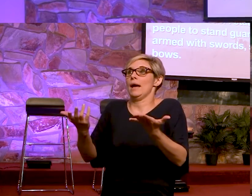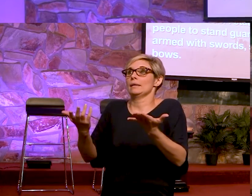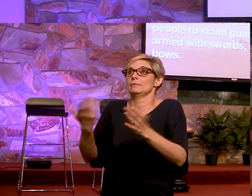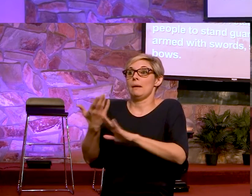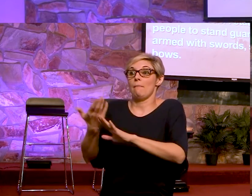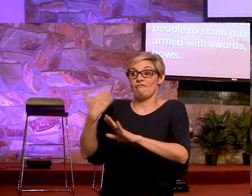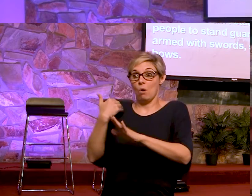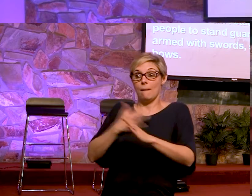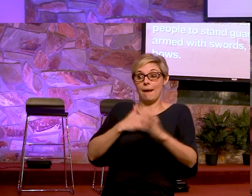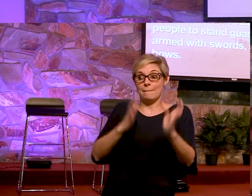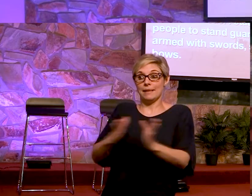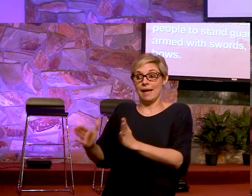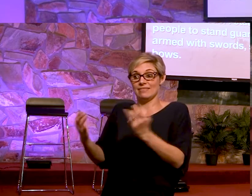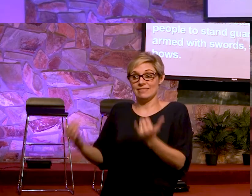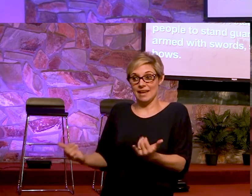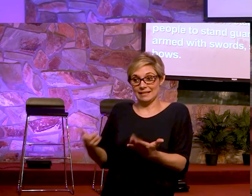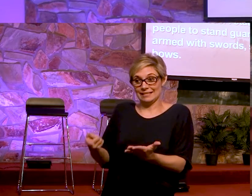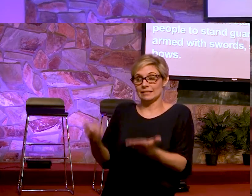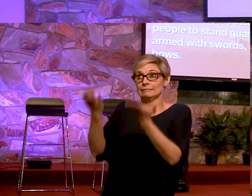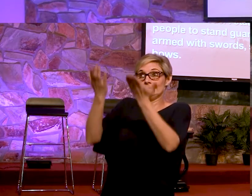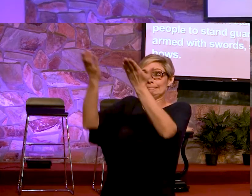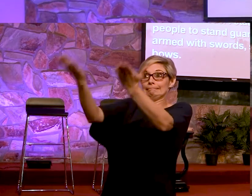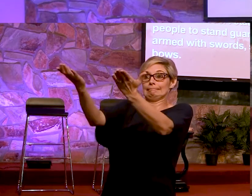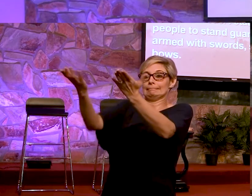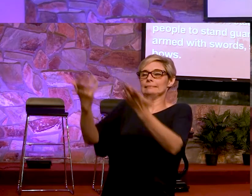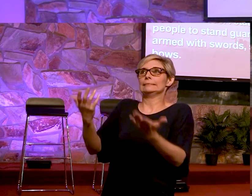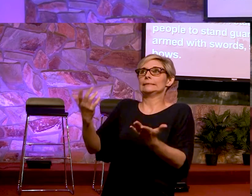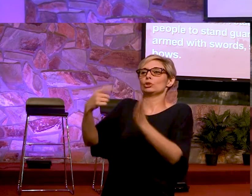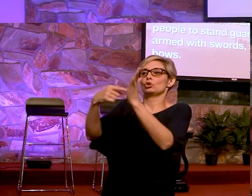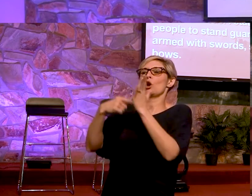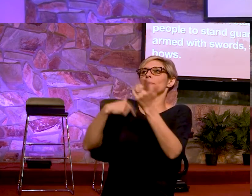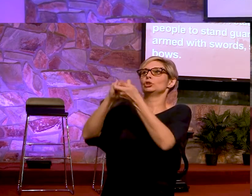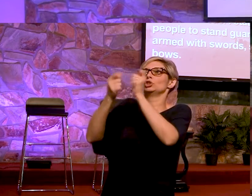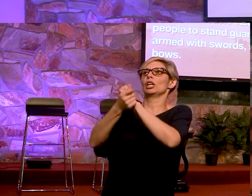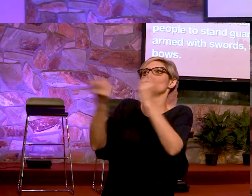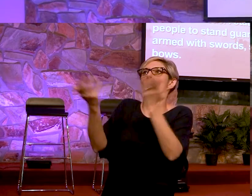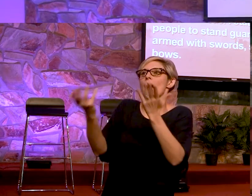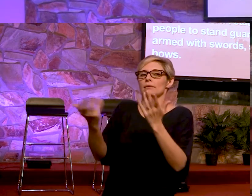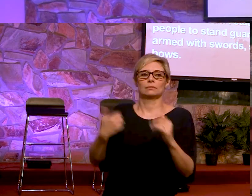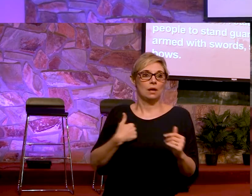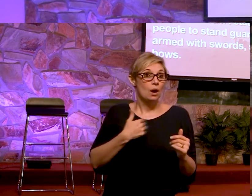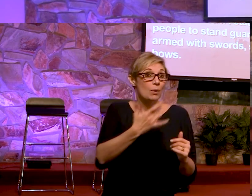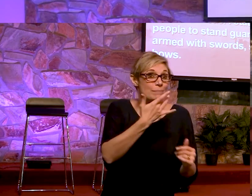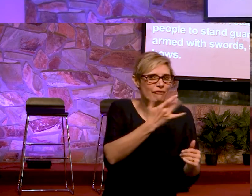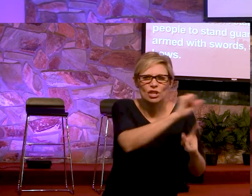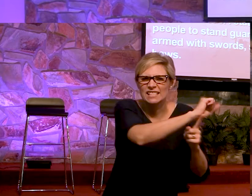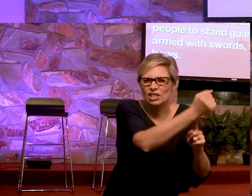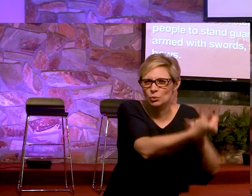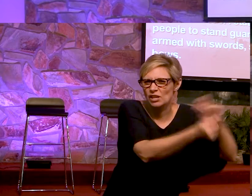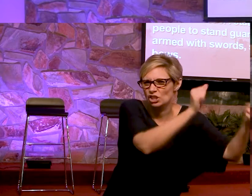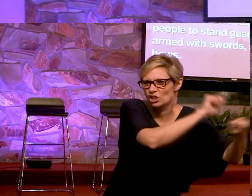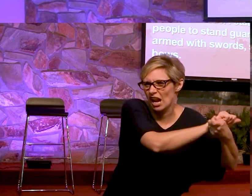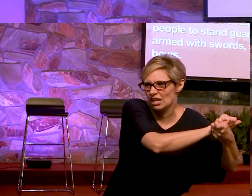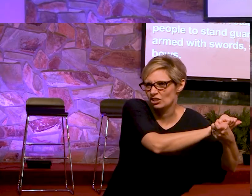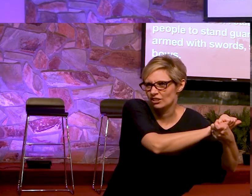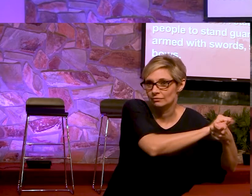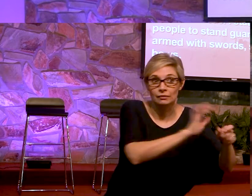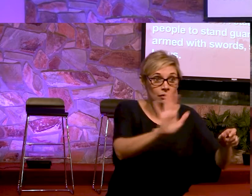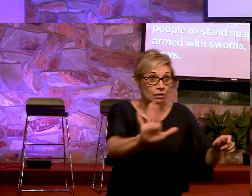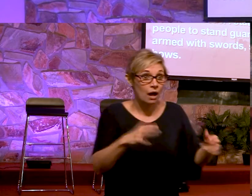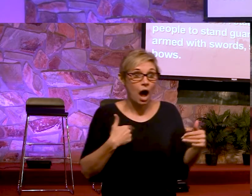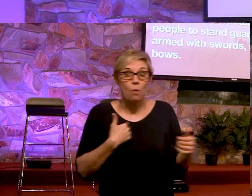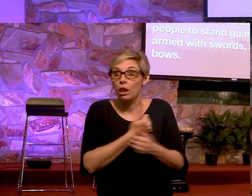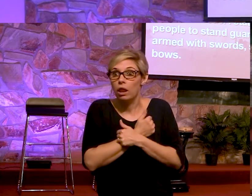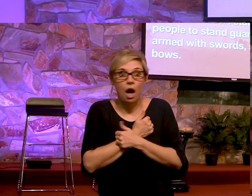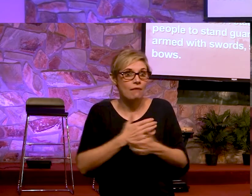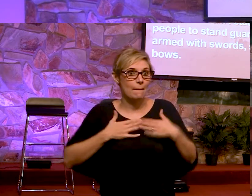to change. And so we don't like that. We'd rather have the situation change. We'd rather have this over here change. I would love to have my